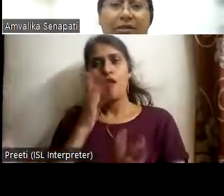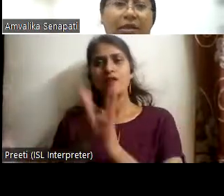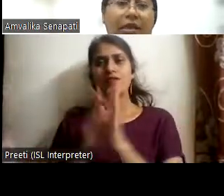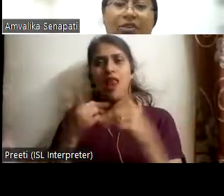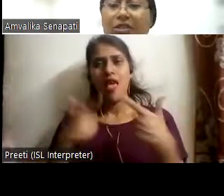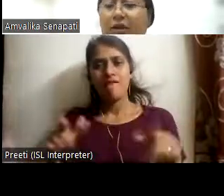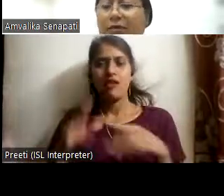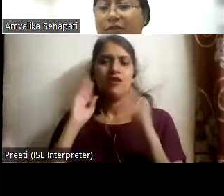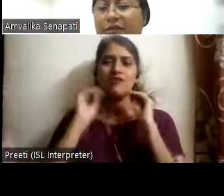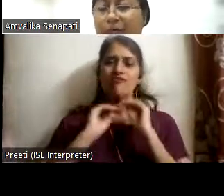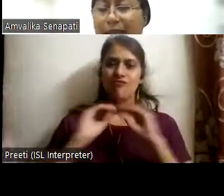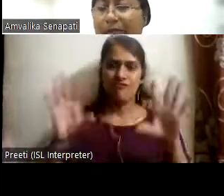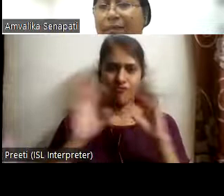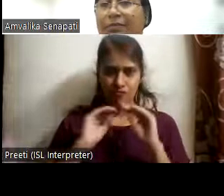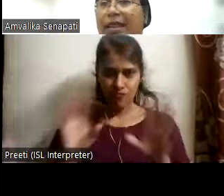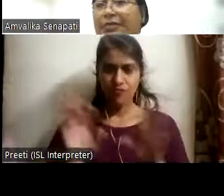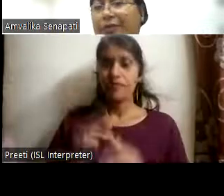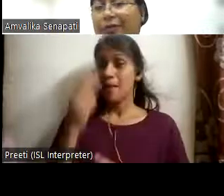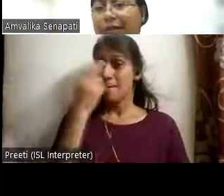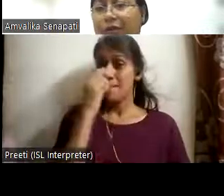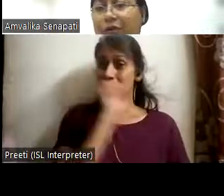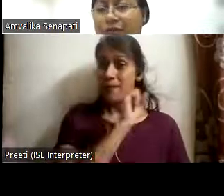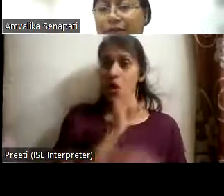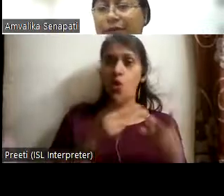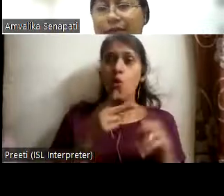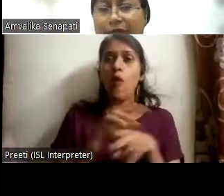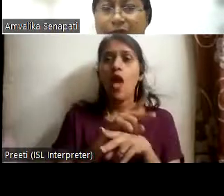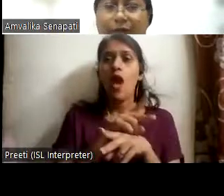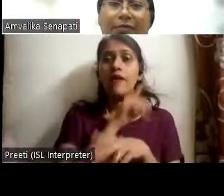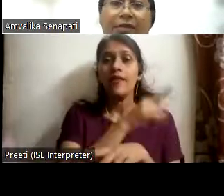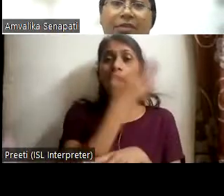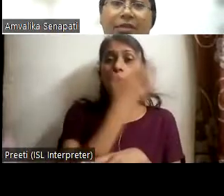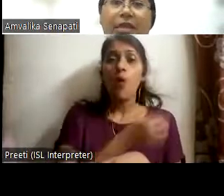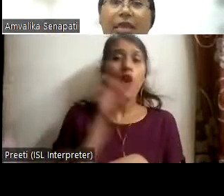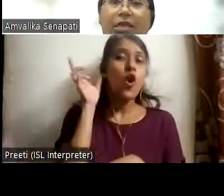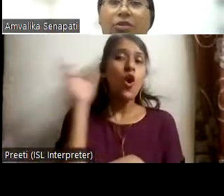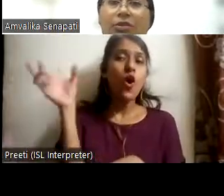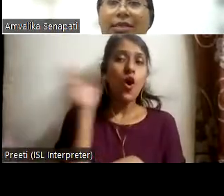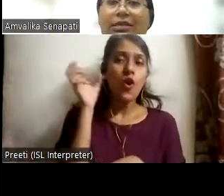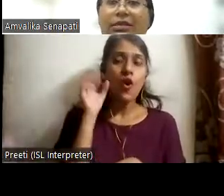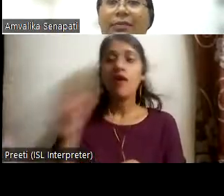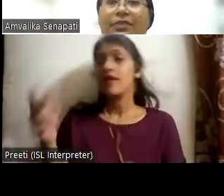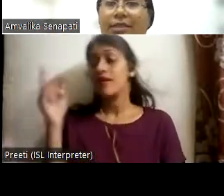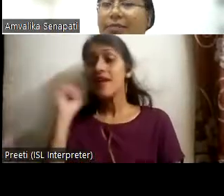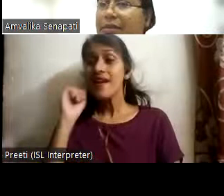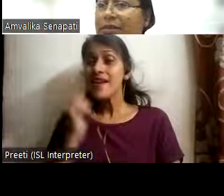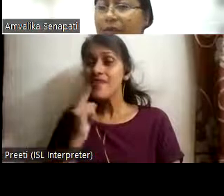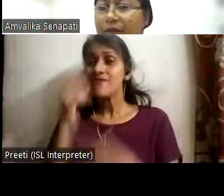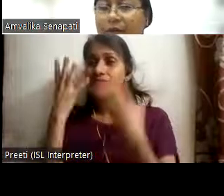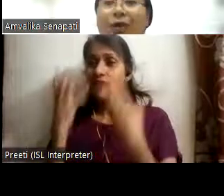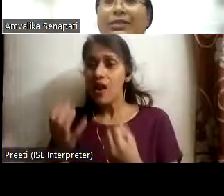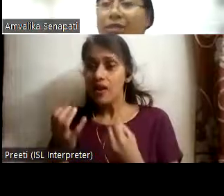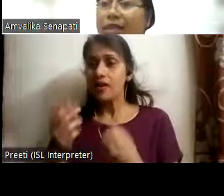information. Just the opposite of blind people. Blind people will need audio and they will need visual information. So these are just some of the examples